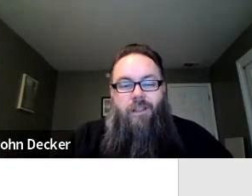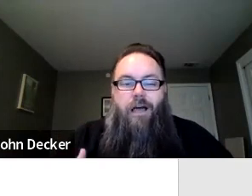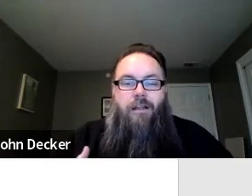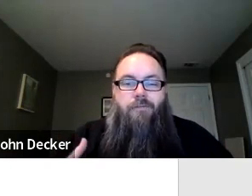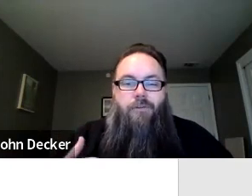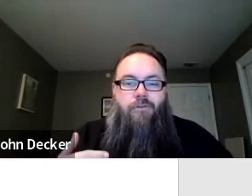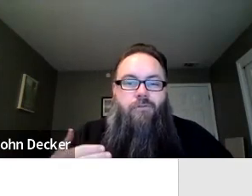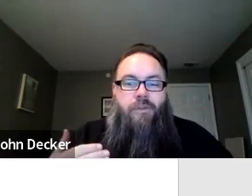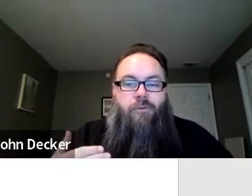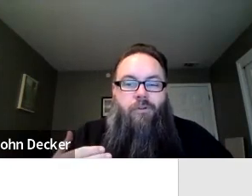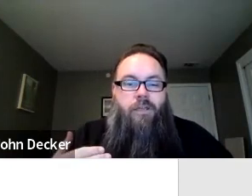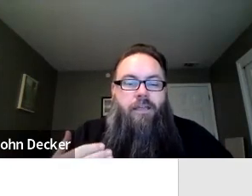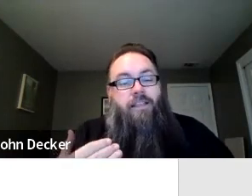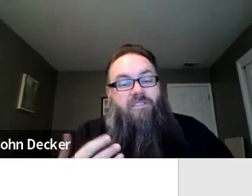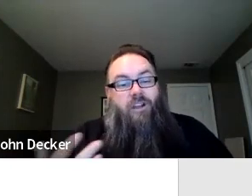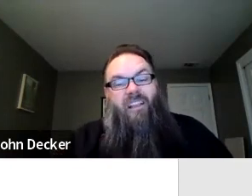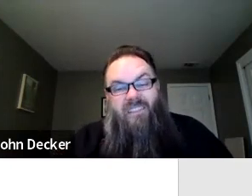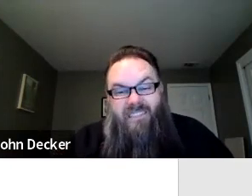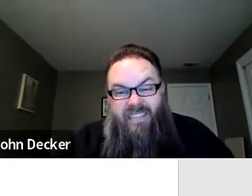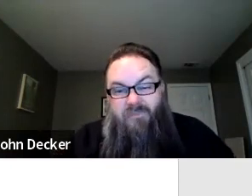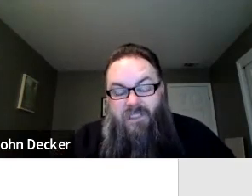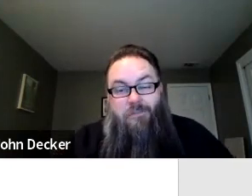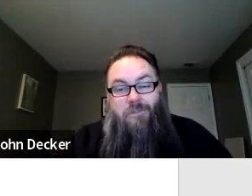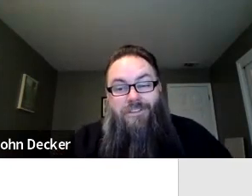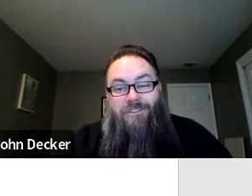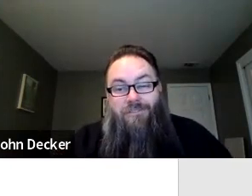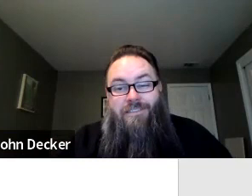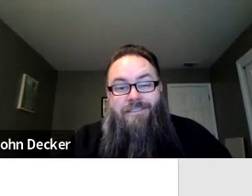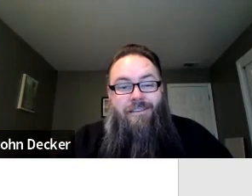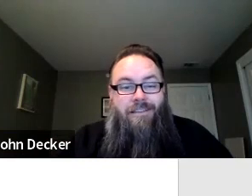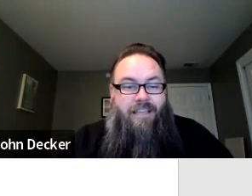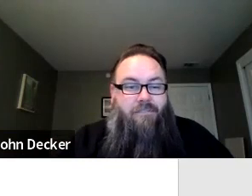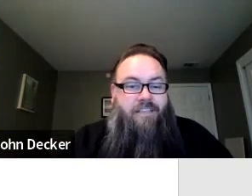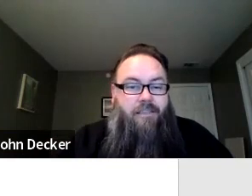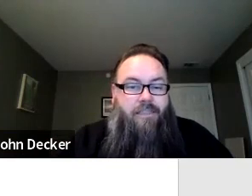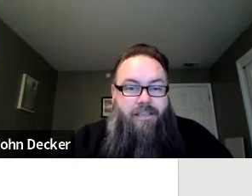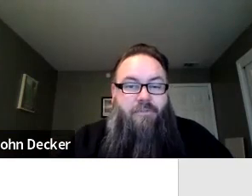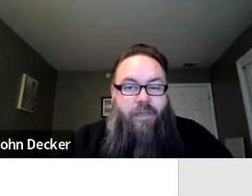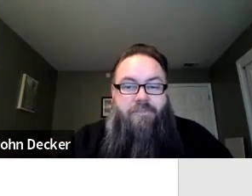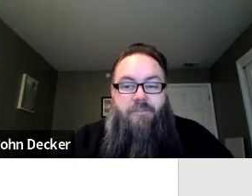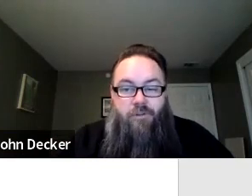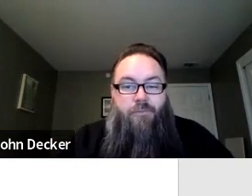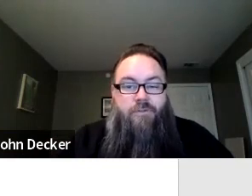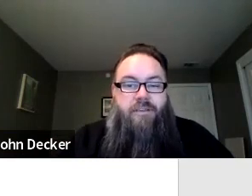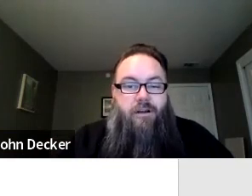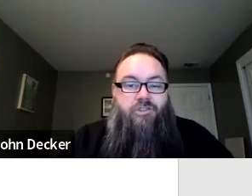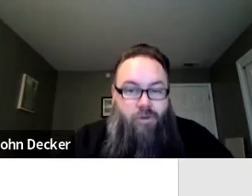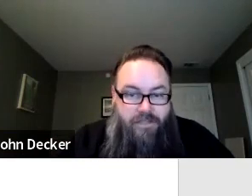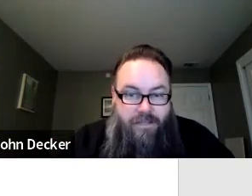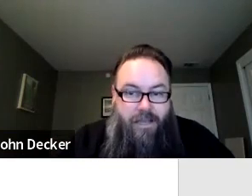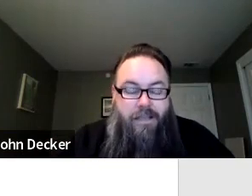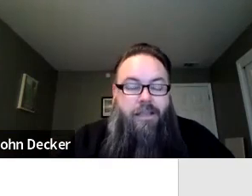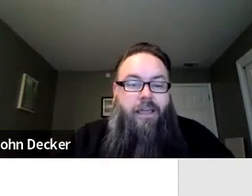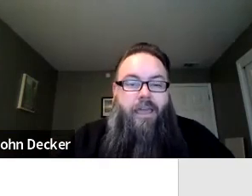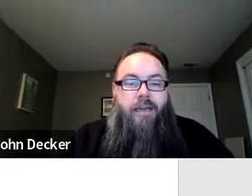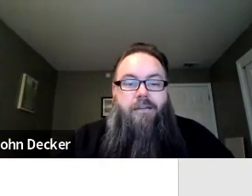coordinators. We have a lot of new people, at least on Helen's team in the community services side of things, but we have some new folks on